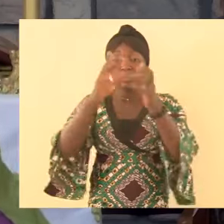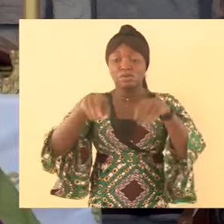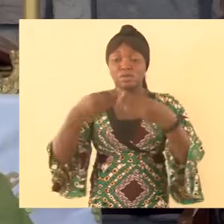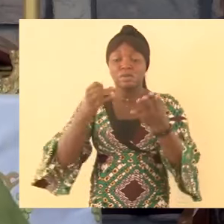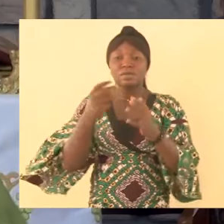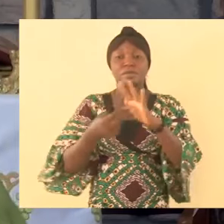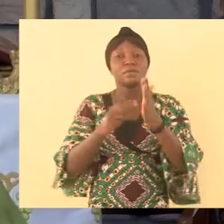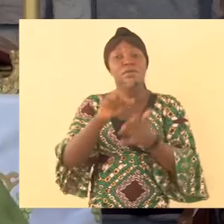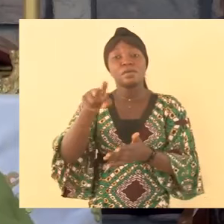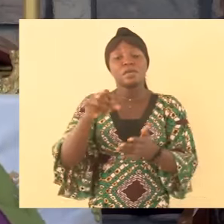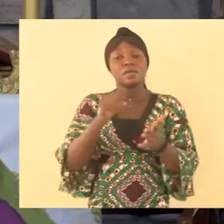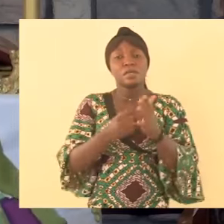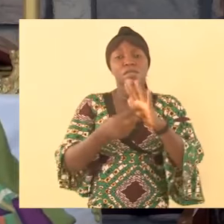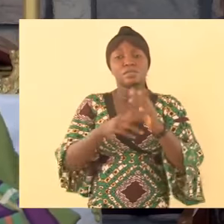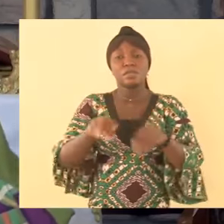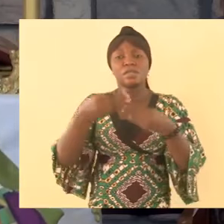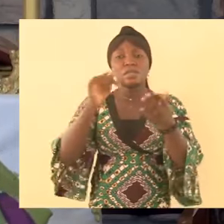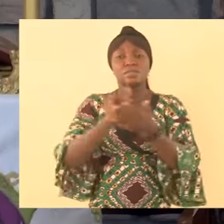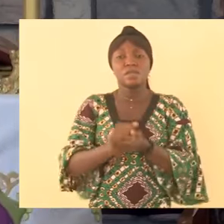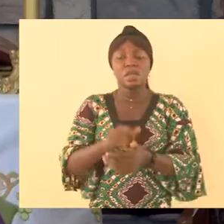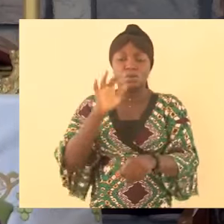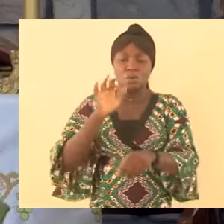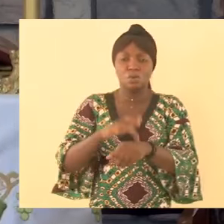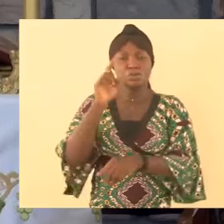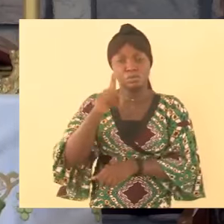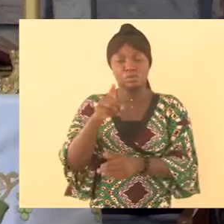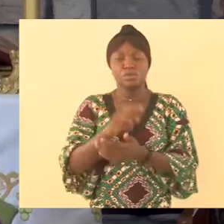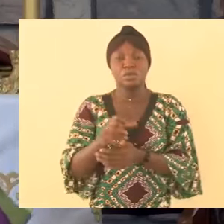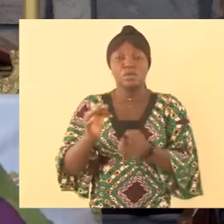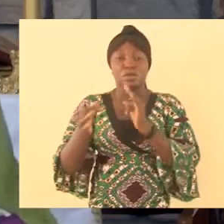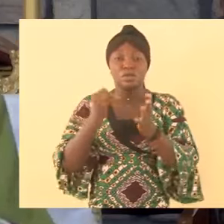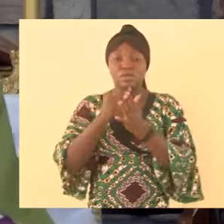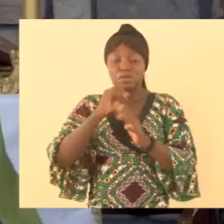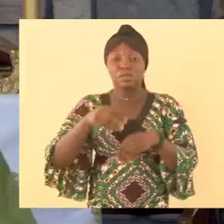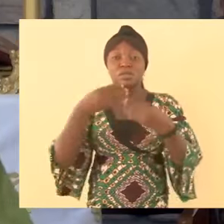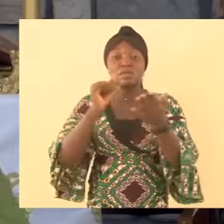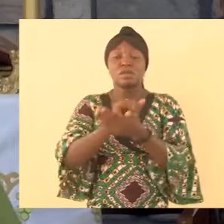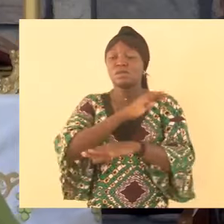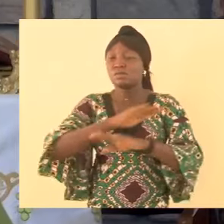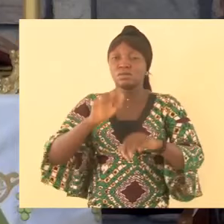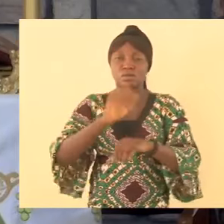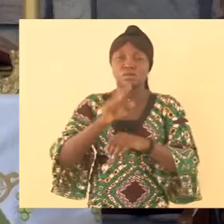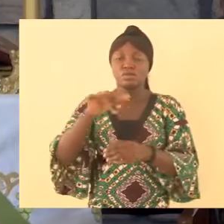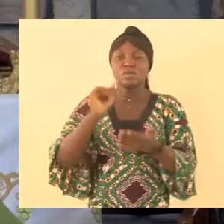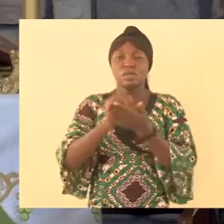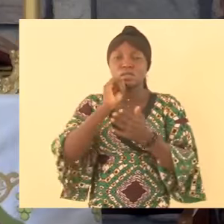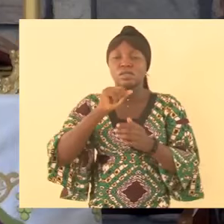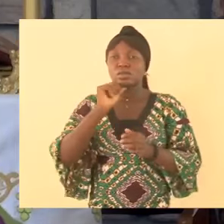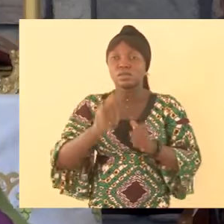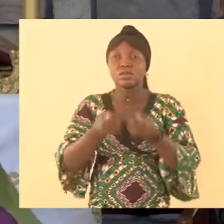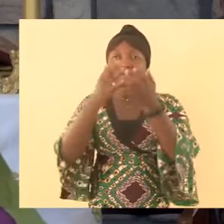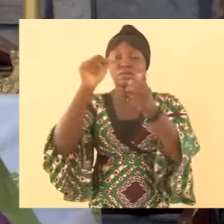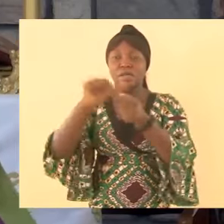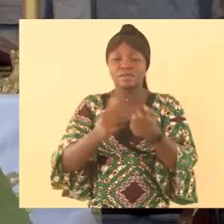sacrificial giving mean? It means the giving that hurts you. If it is giving that doesn't hurt you, that's not